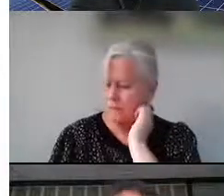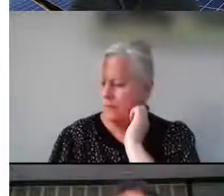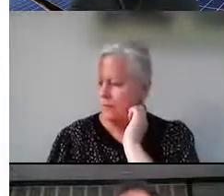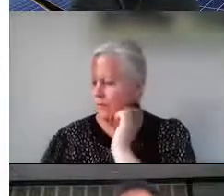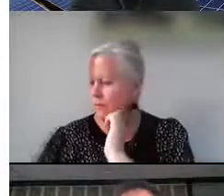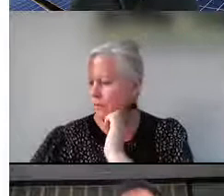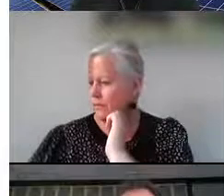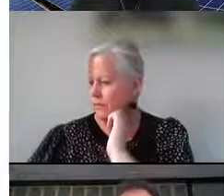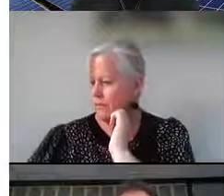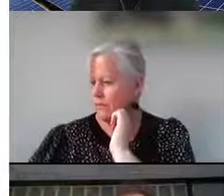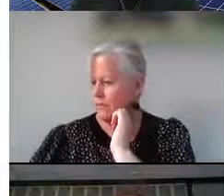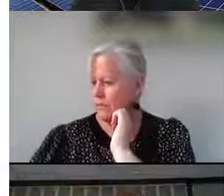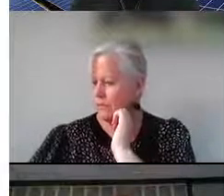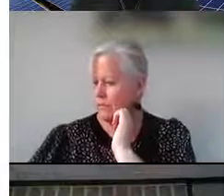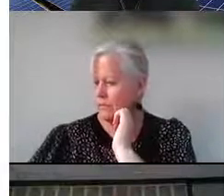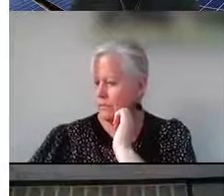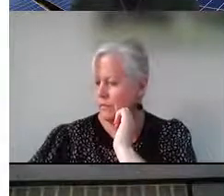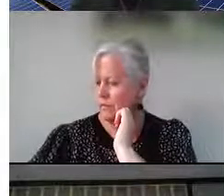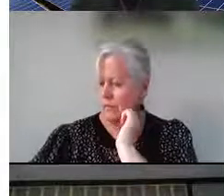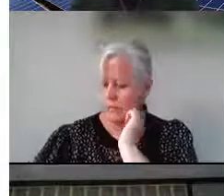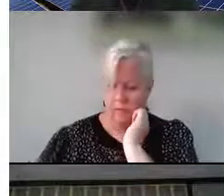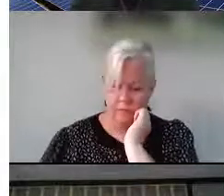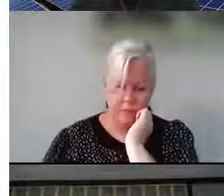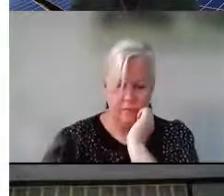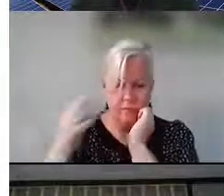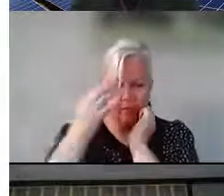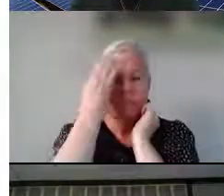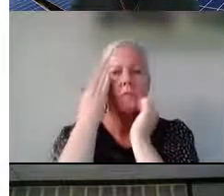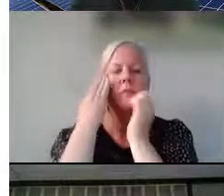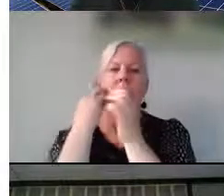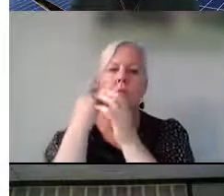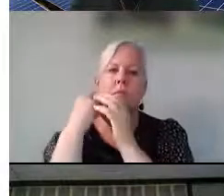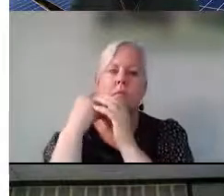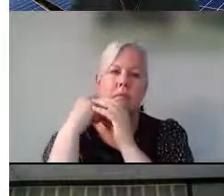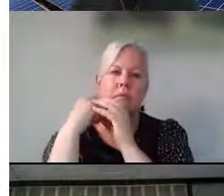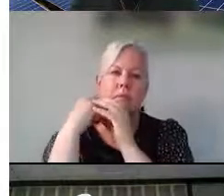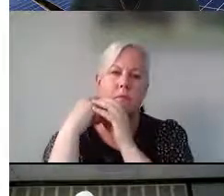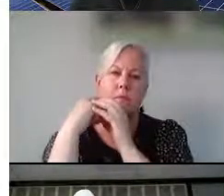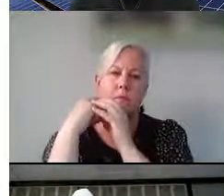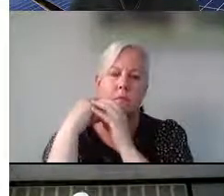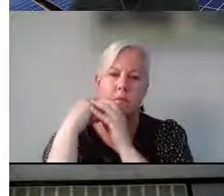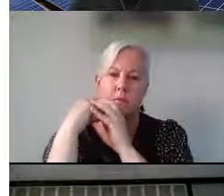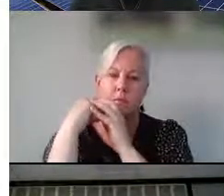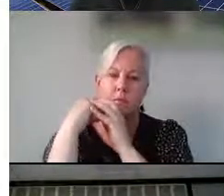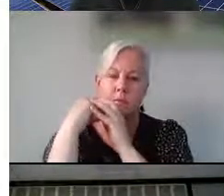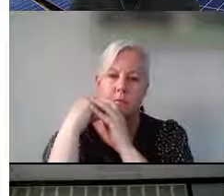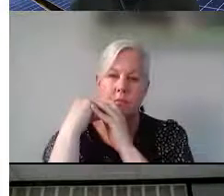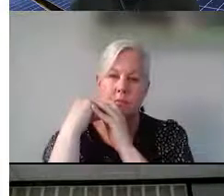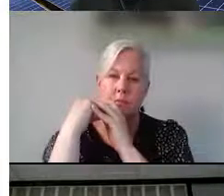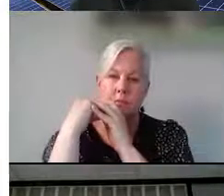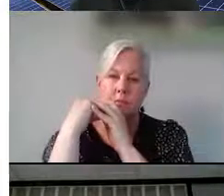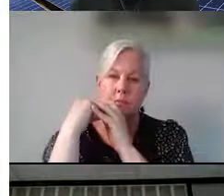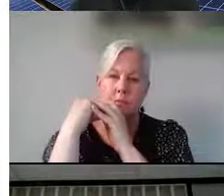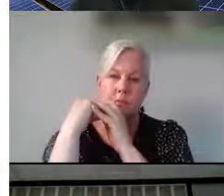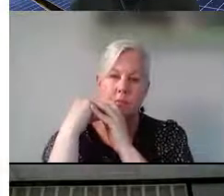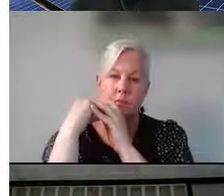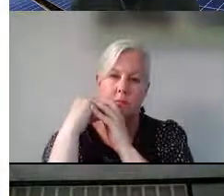and we'll talk about that in a minute. So the load on that day was supplied 94% from the solar